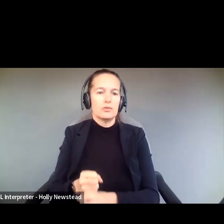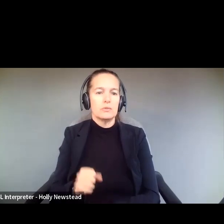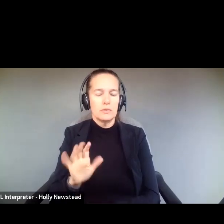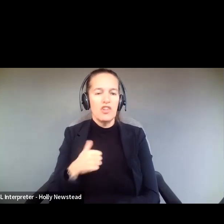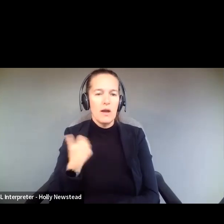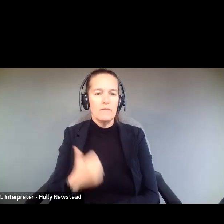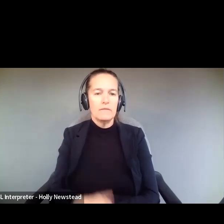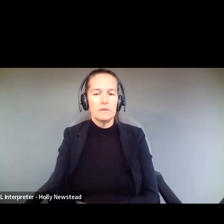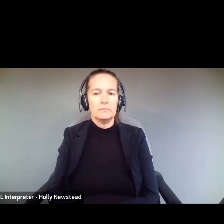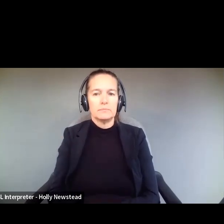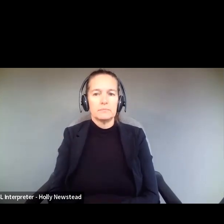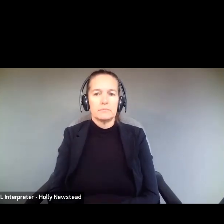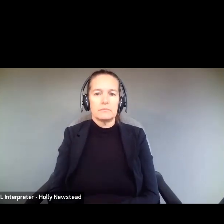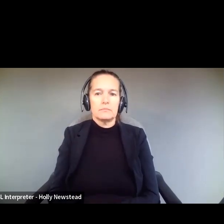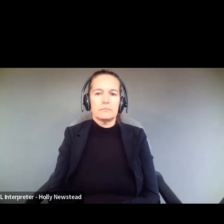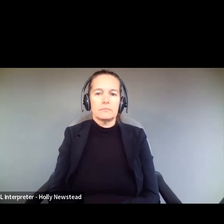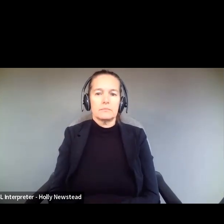life.